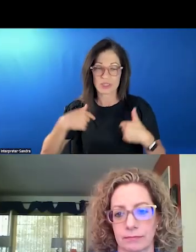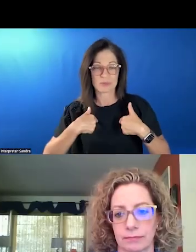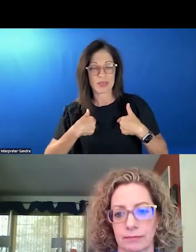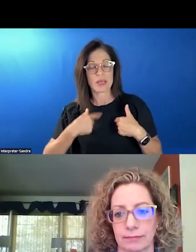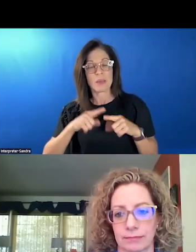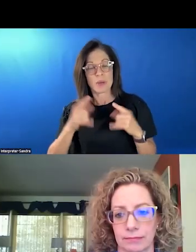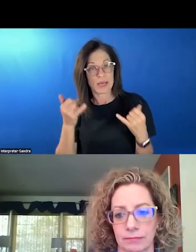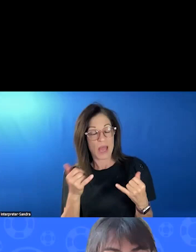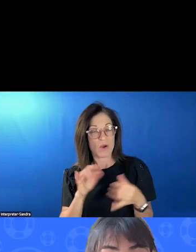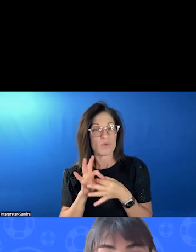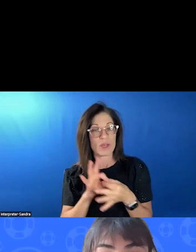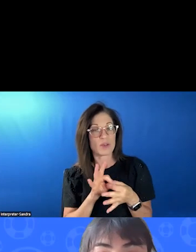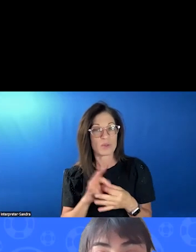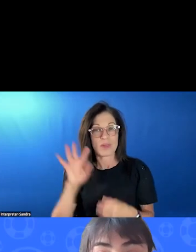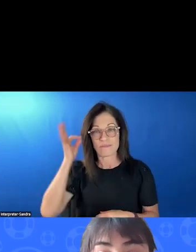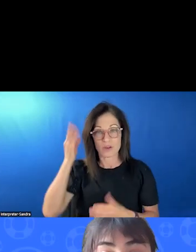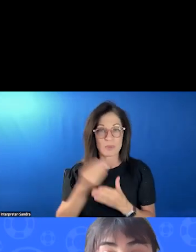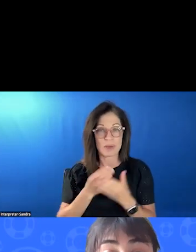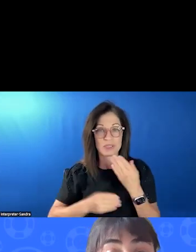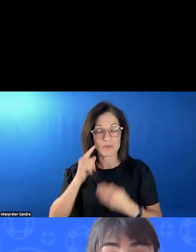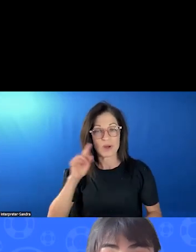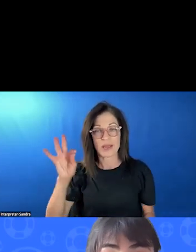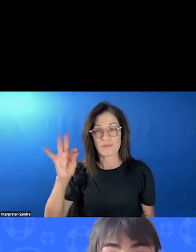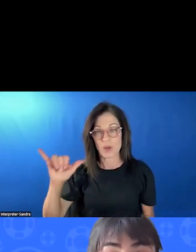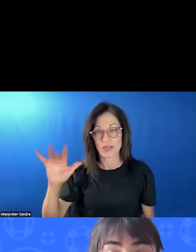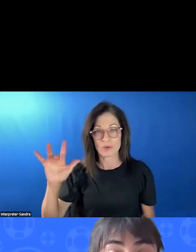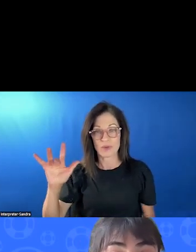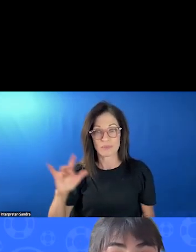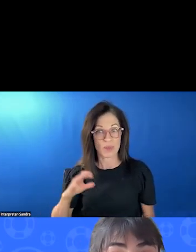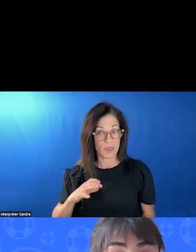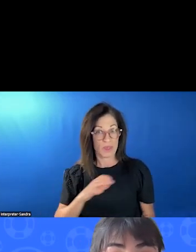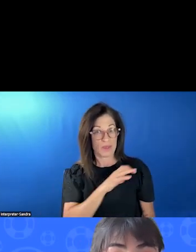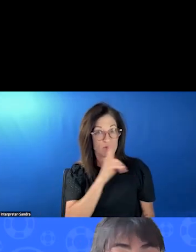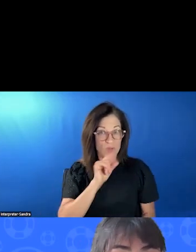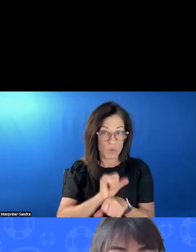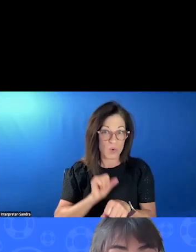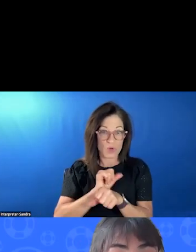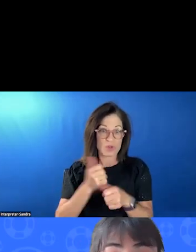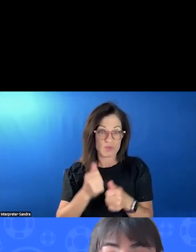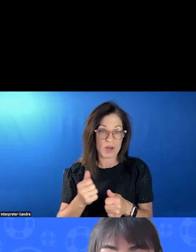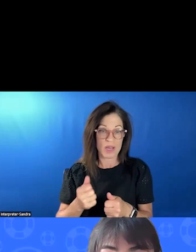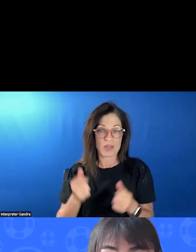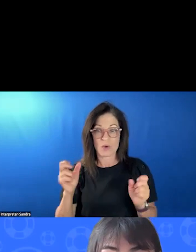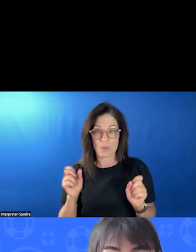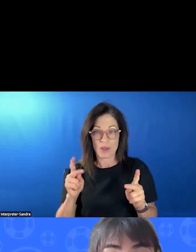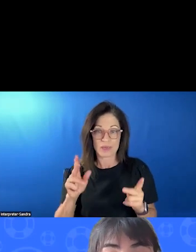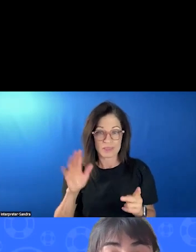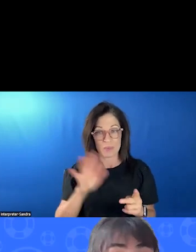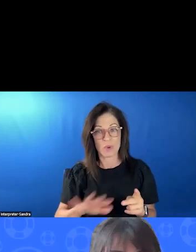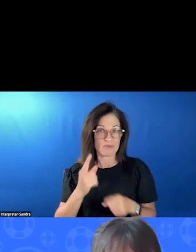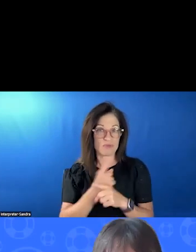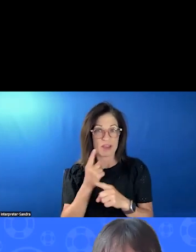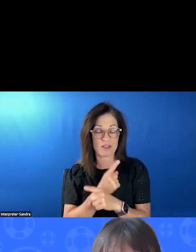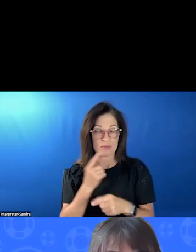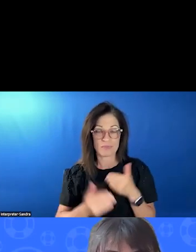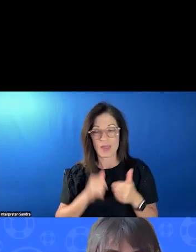the federal budget for FY25. Congress is really getting to work to try to bring us back to a somewhat regular order and not